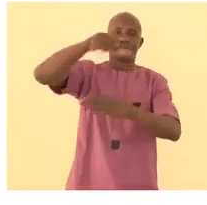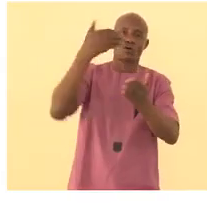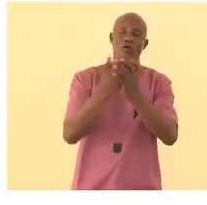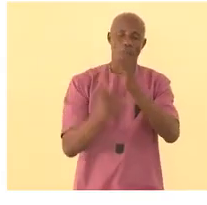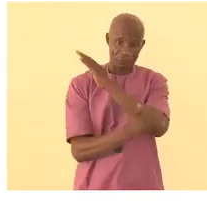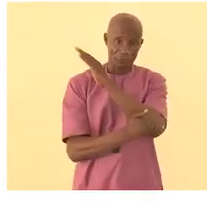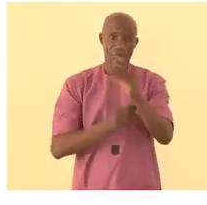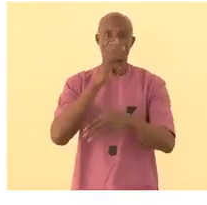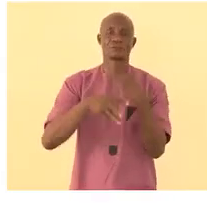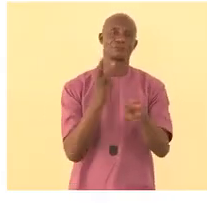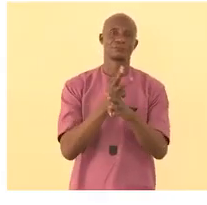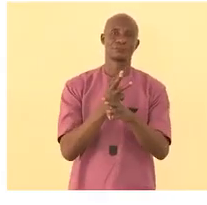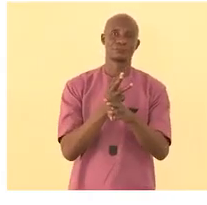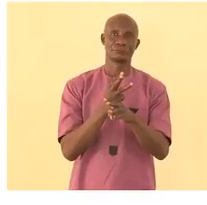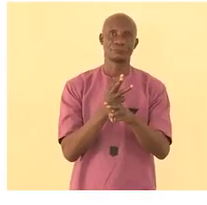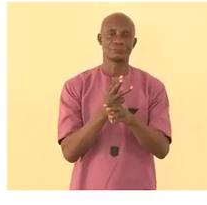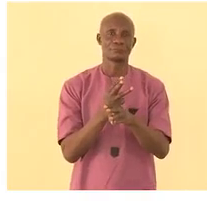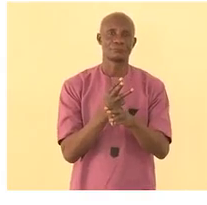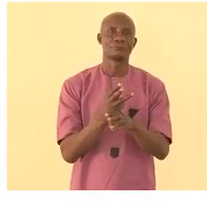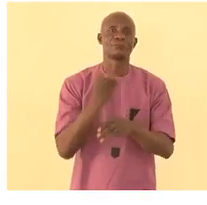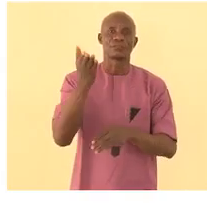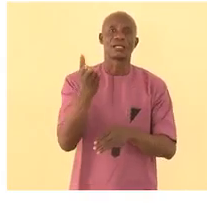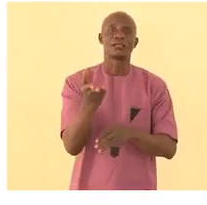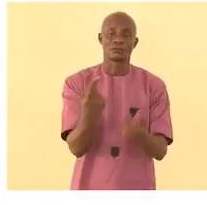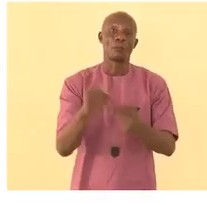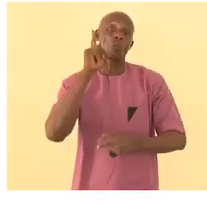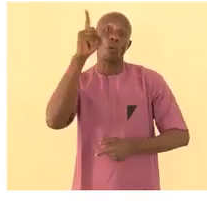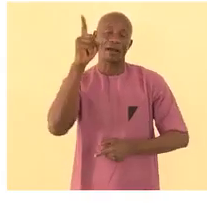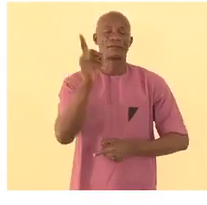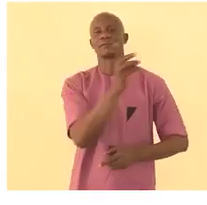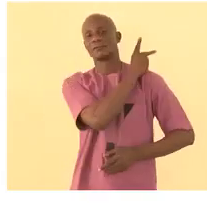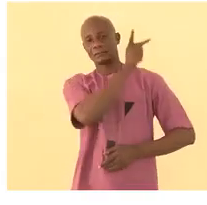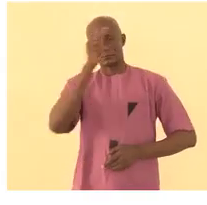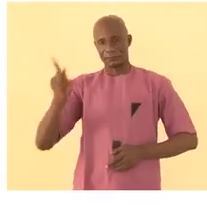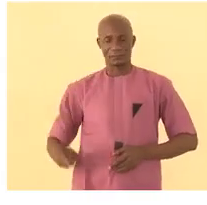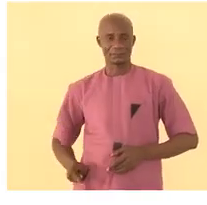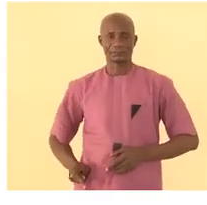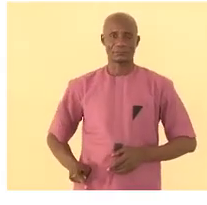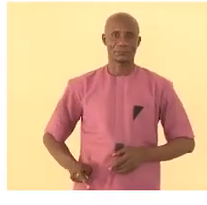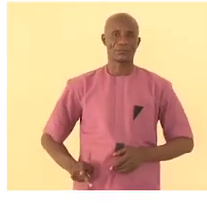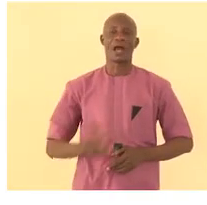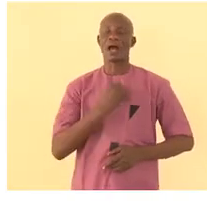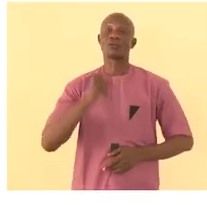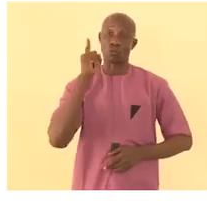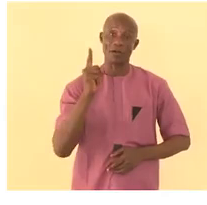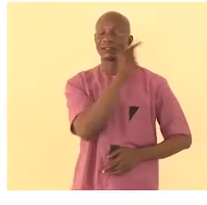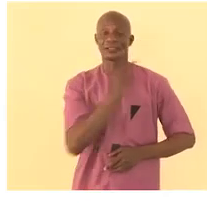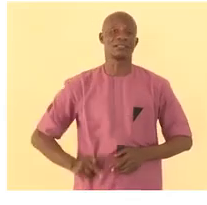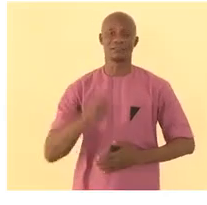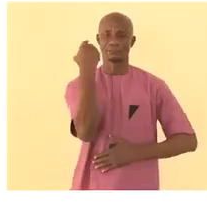all nations of the world, there stands one king and one king only: